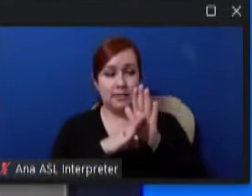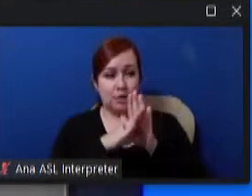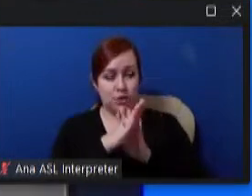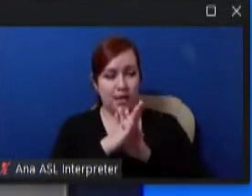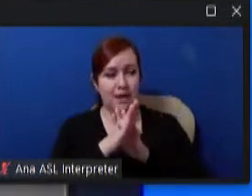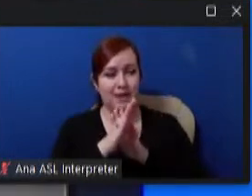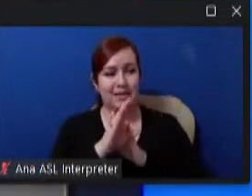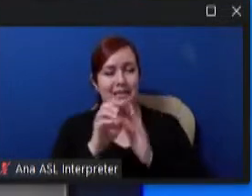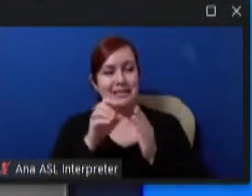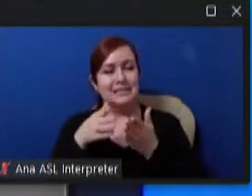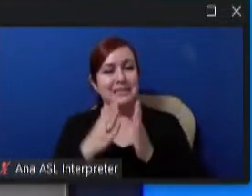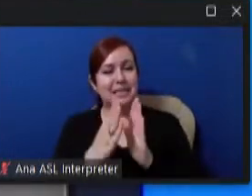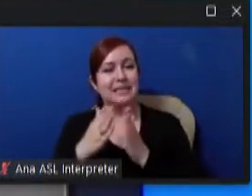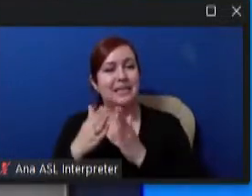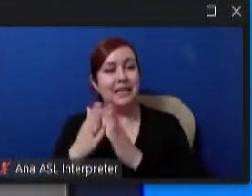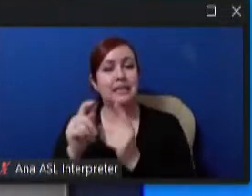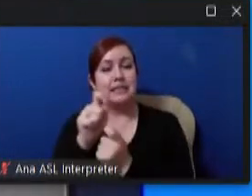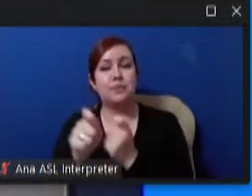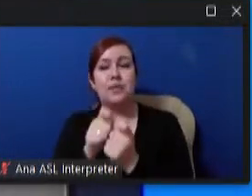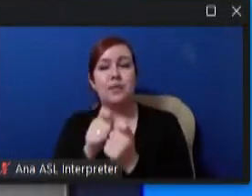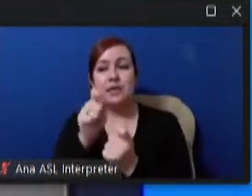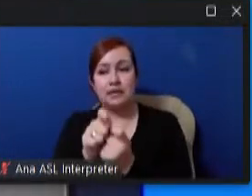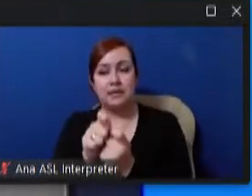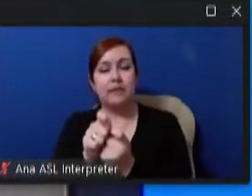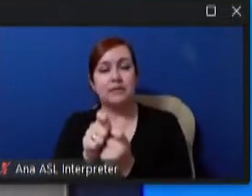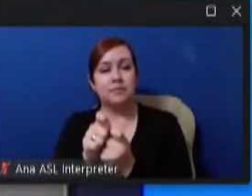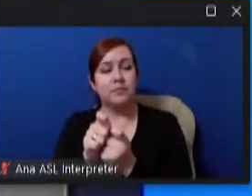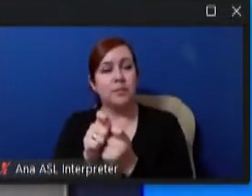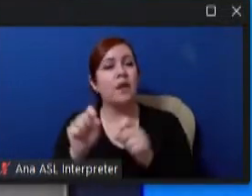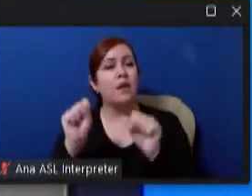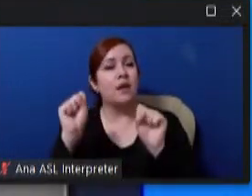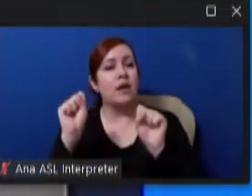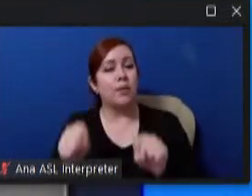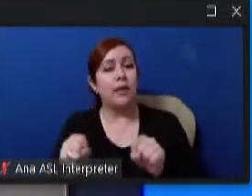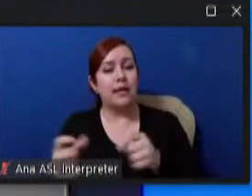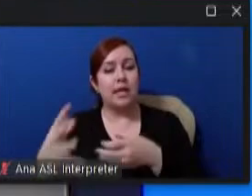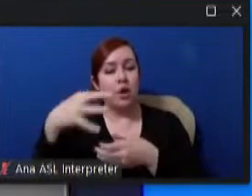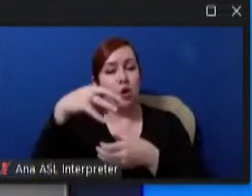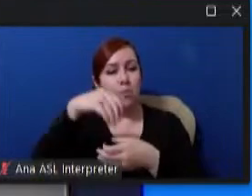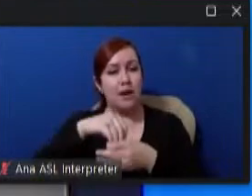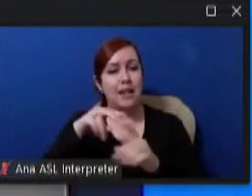situation to ensure that there are specific measures in place